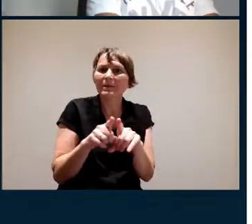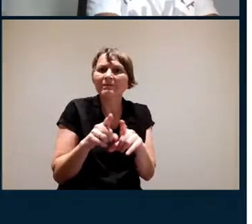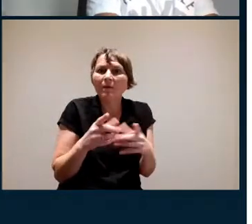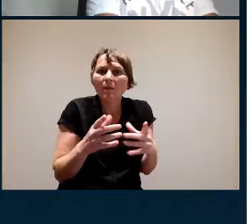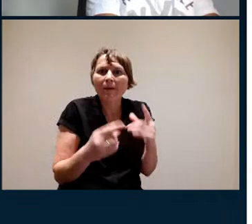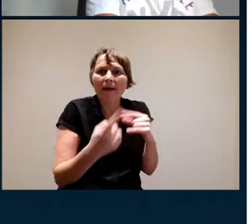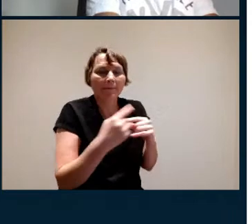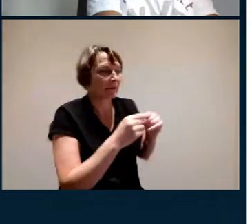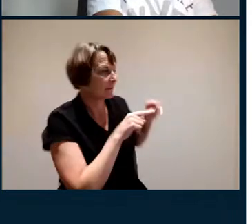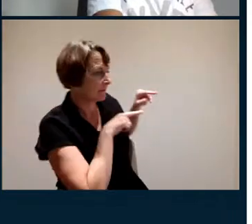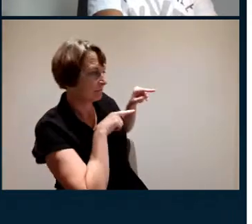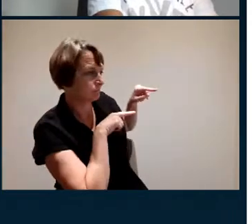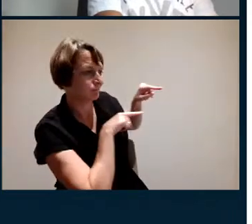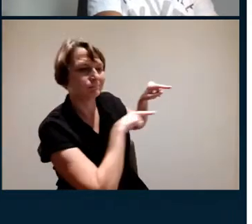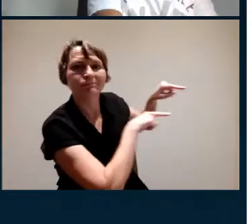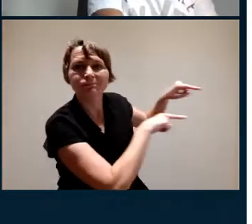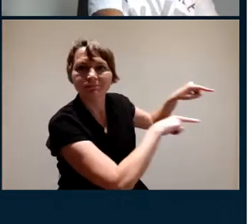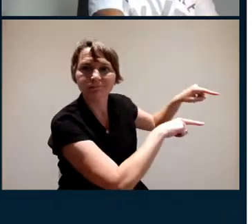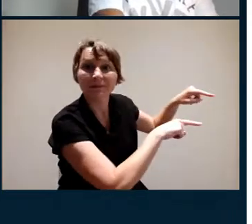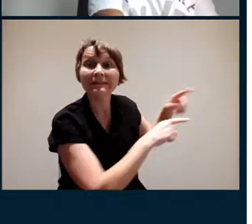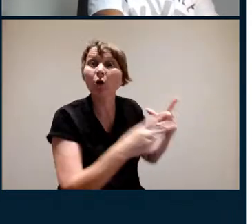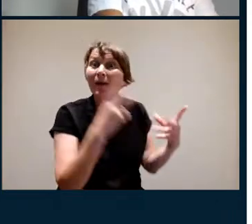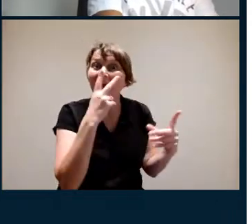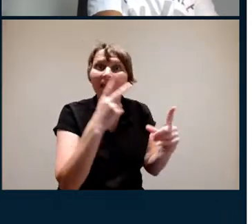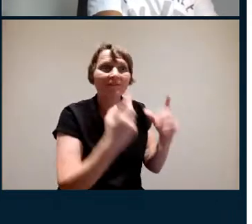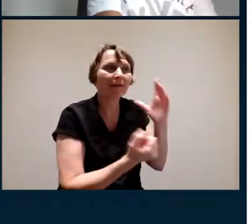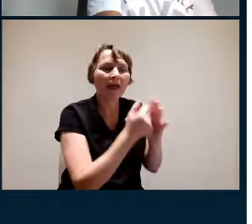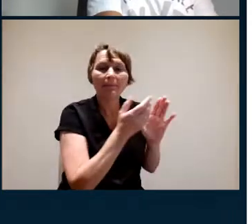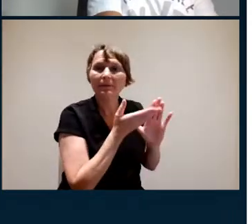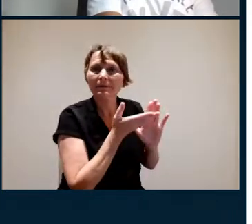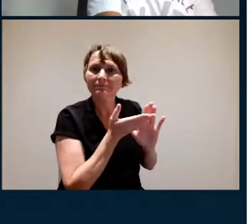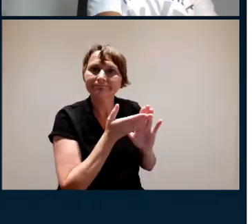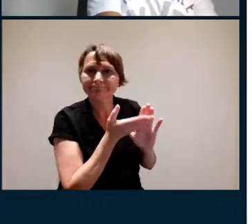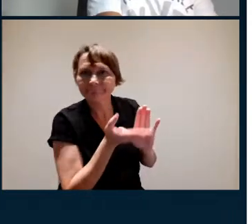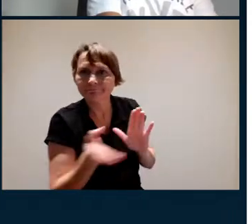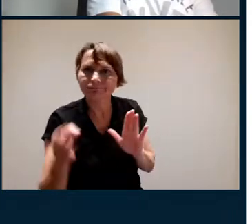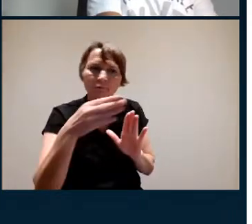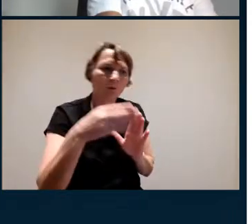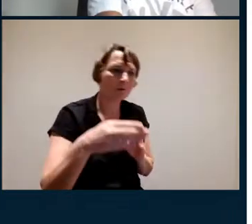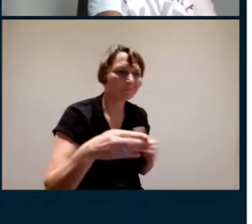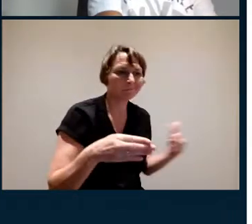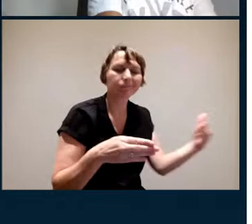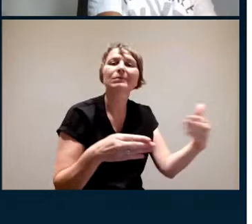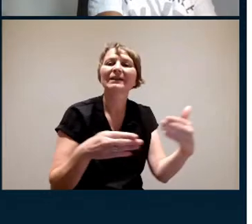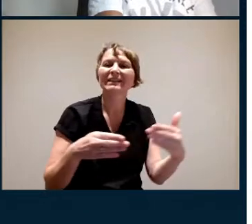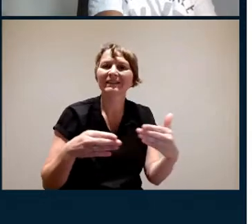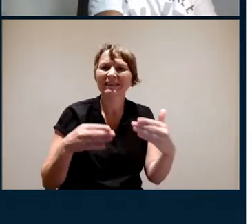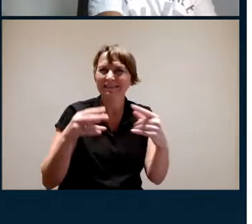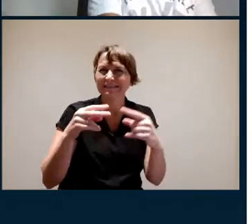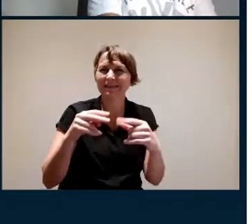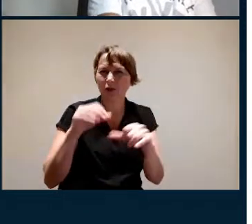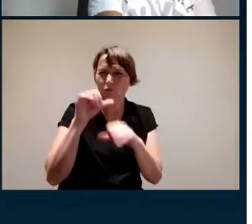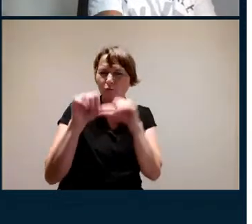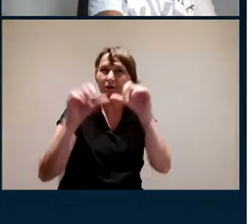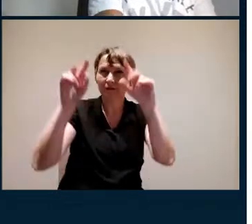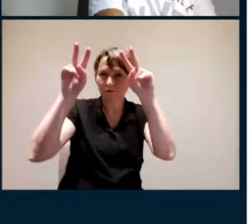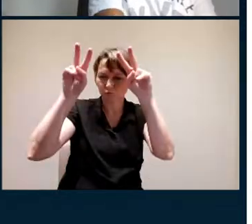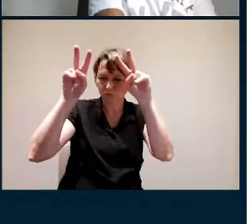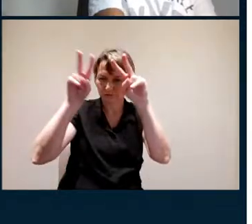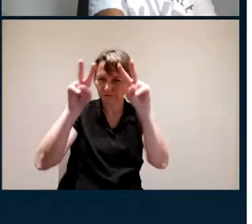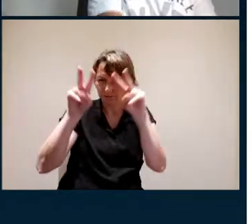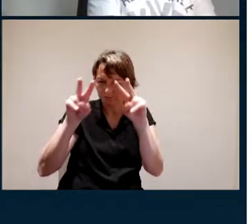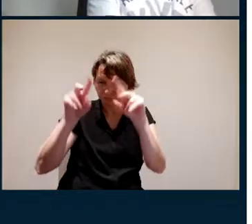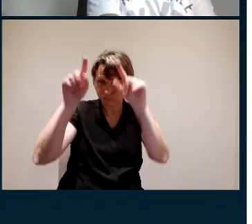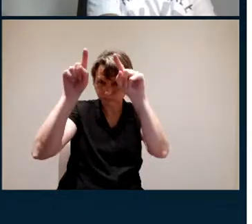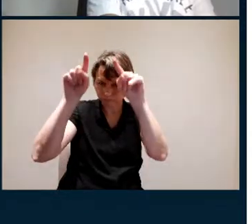thereby, if there is a deviation, there is a process which reads the logs of application insights and ends up as